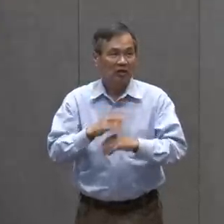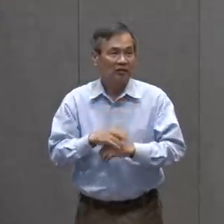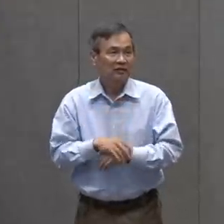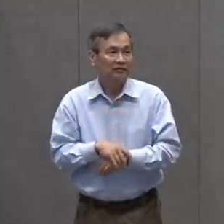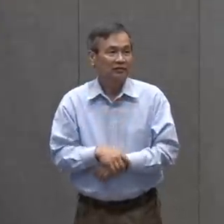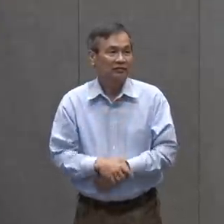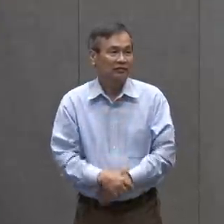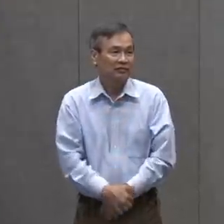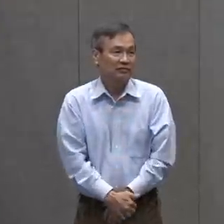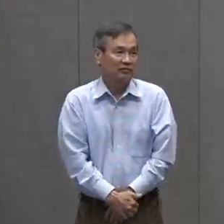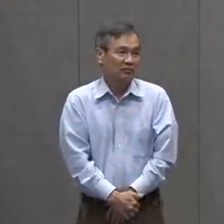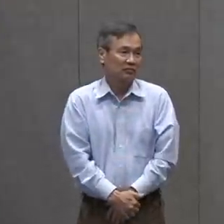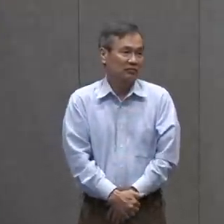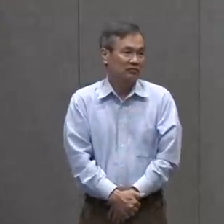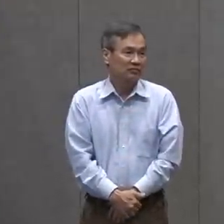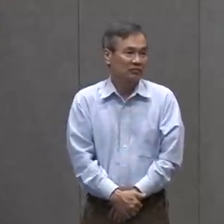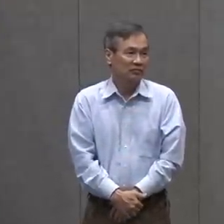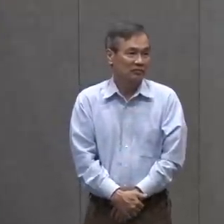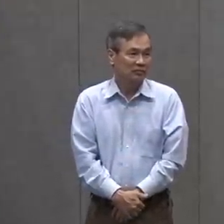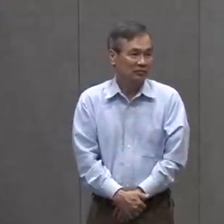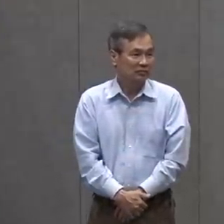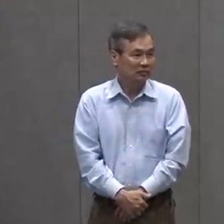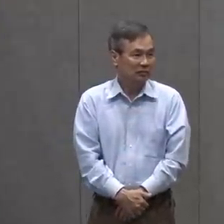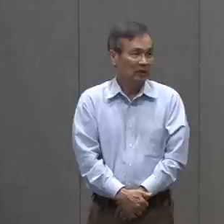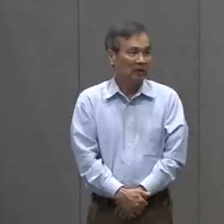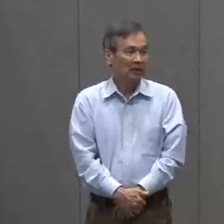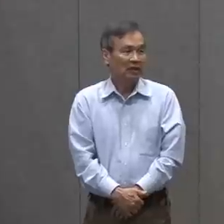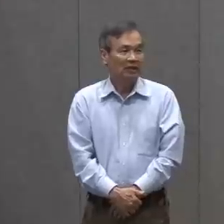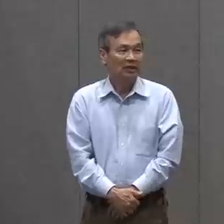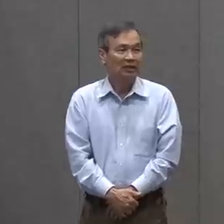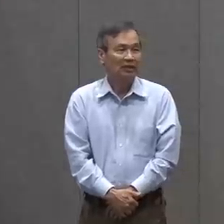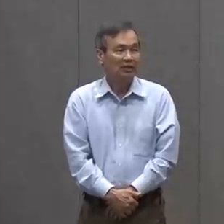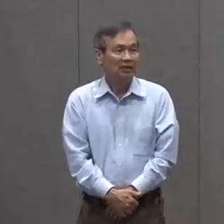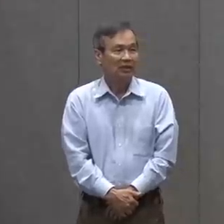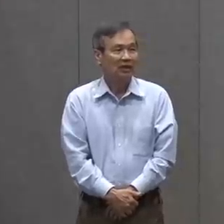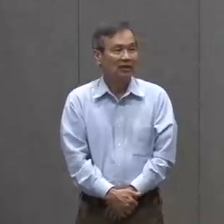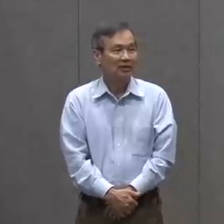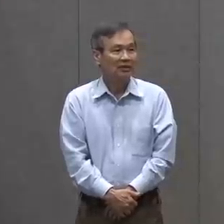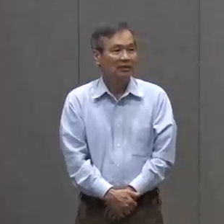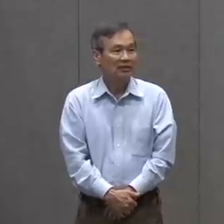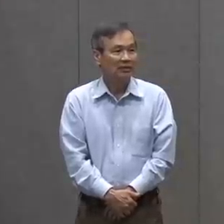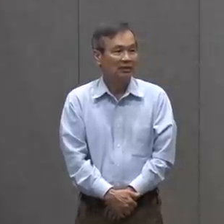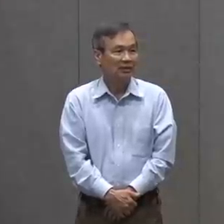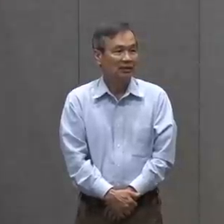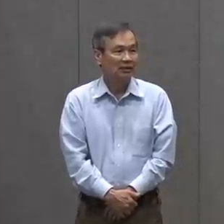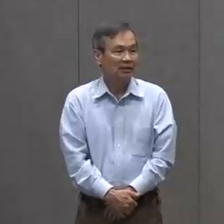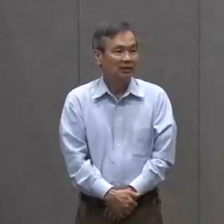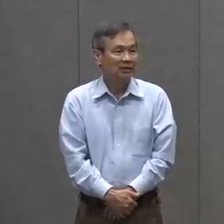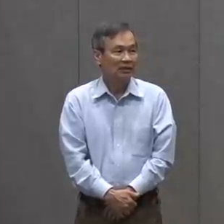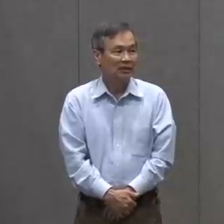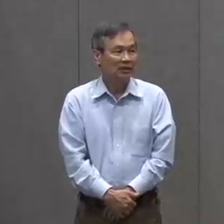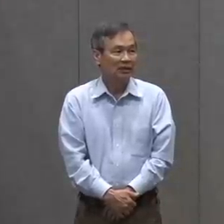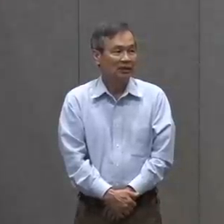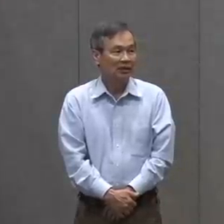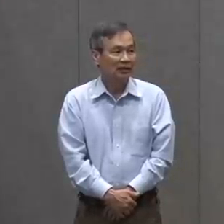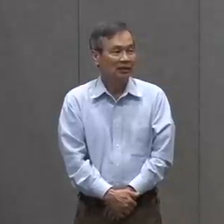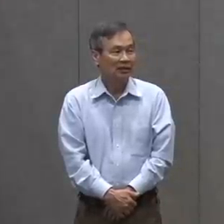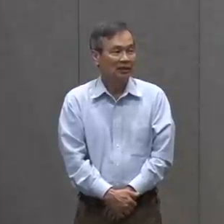you pointed that out to me, now I'm double checking all the numbers. Okay, sorry. It's good. We'll get there. We'll get